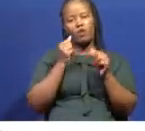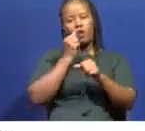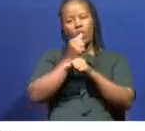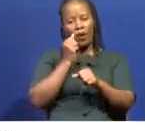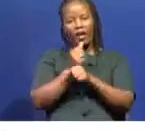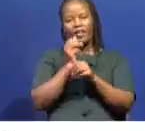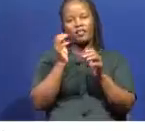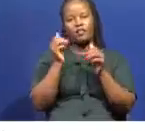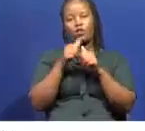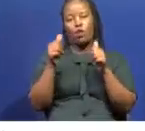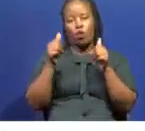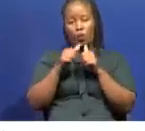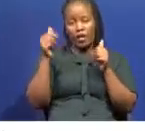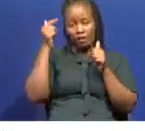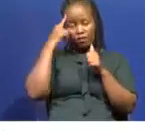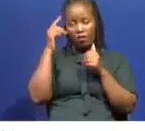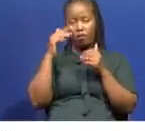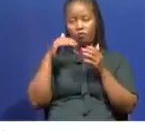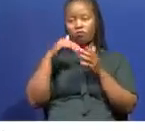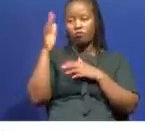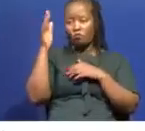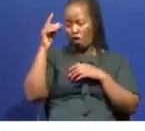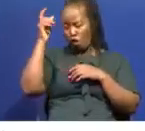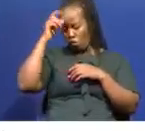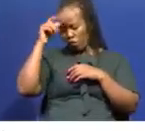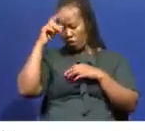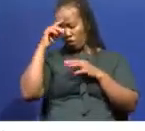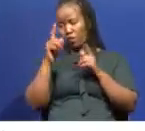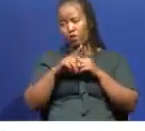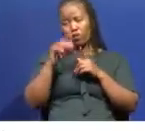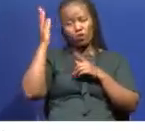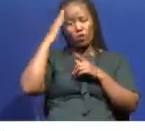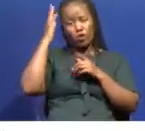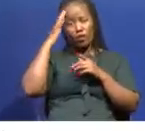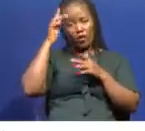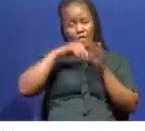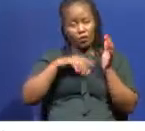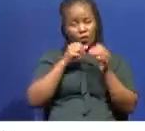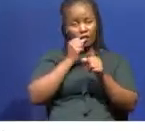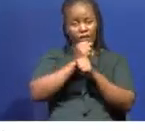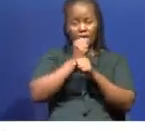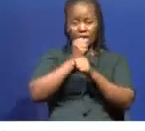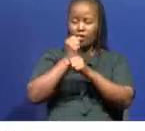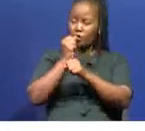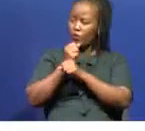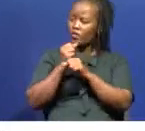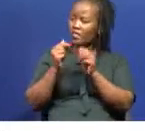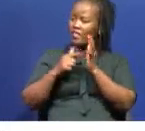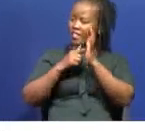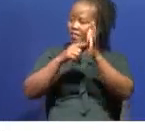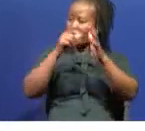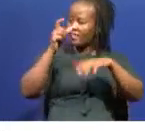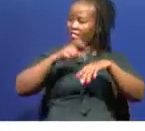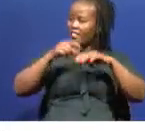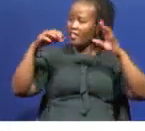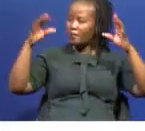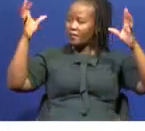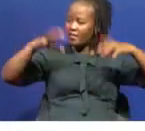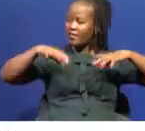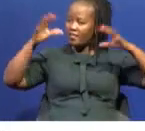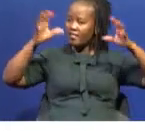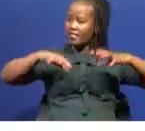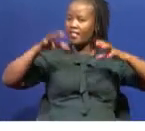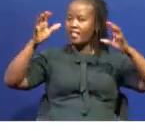with, with more wisdom and knowing what to do, right? Yes. Especially in rainy conditions. Yeah,